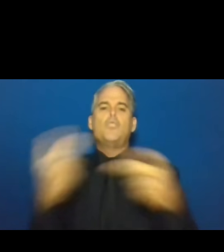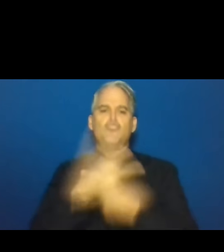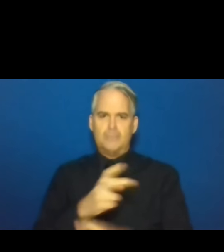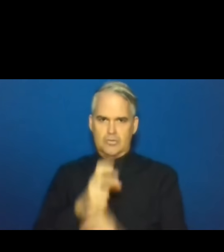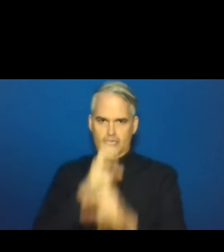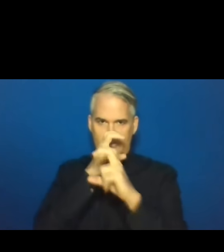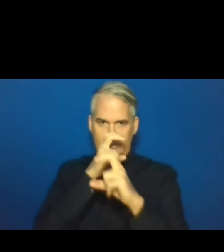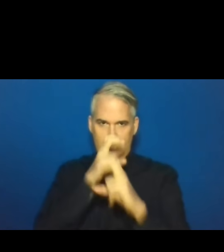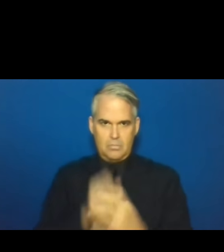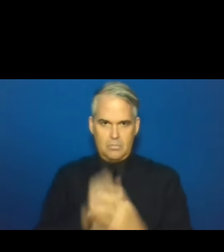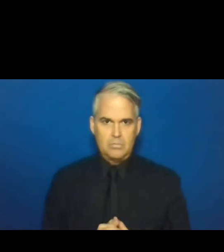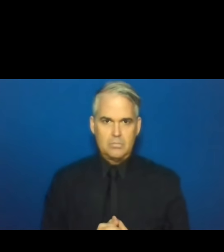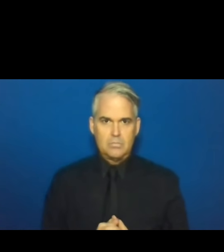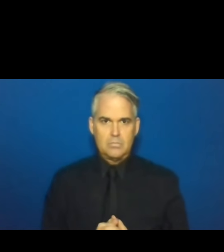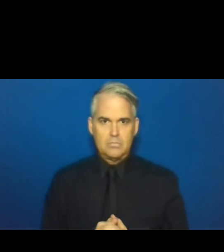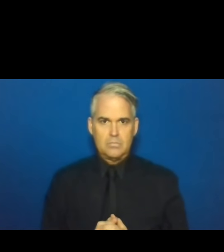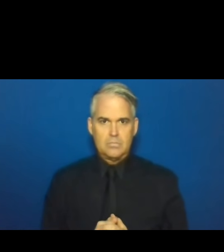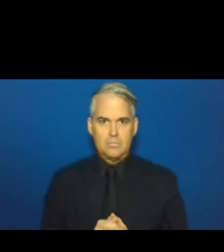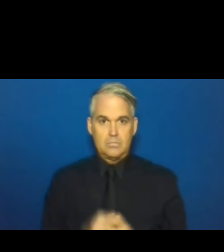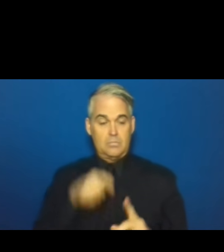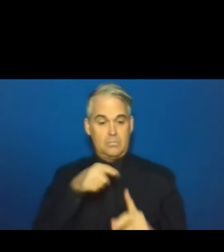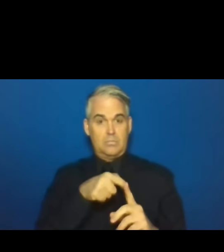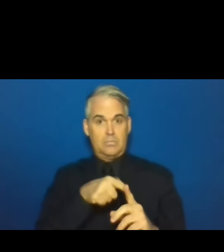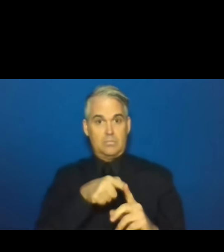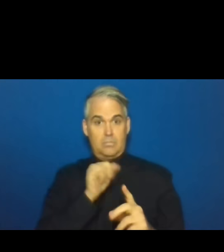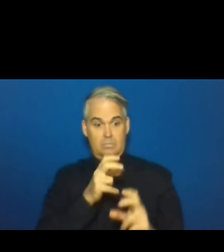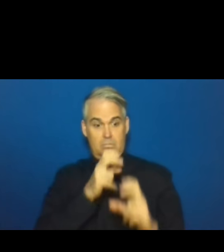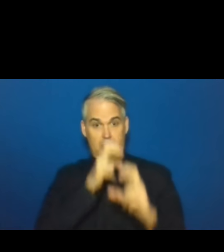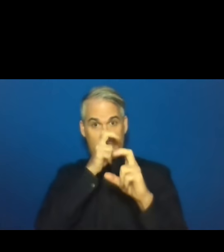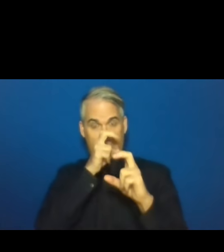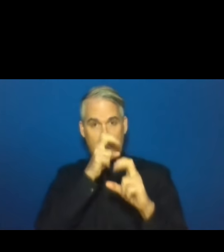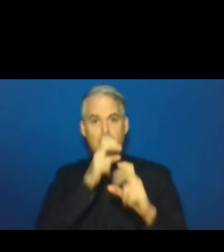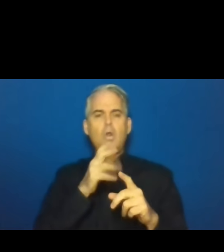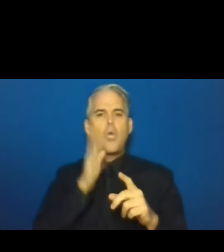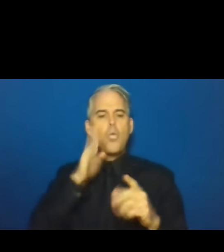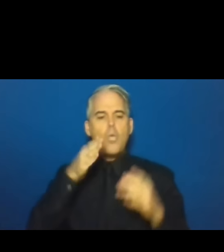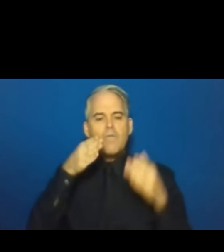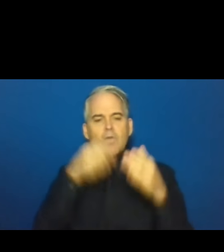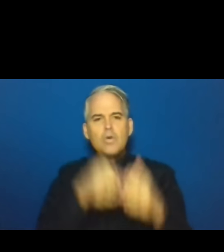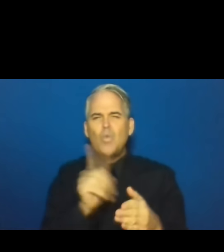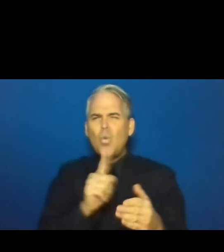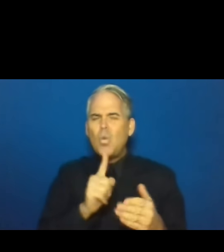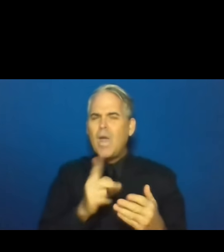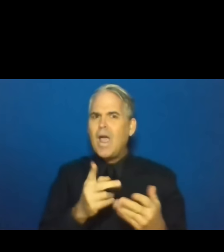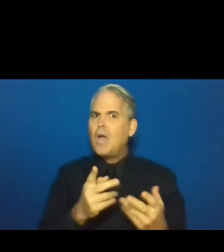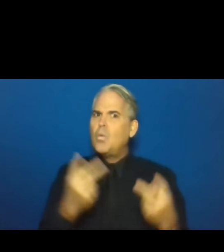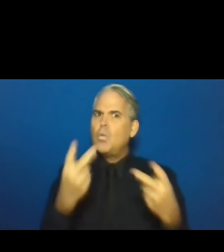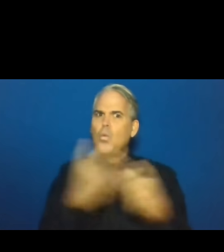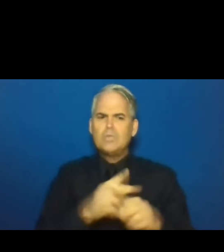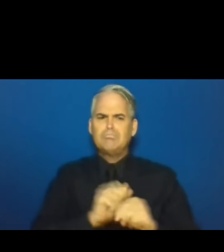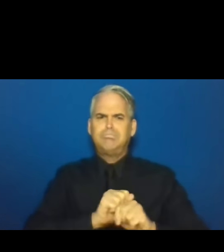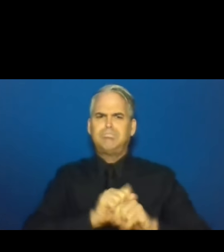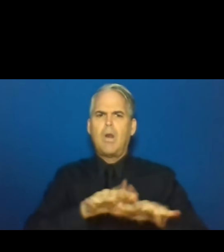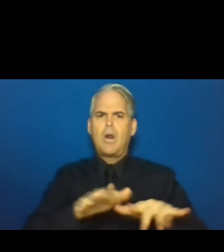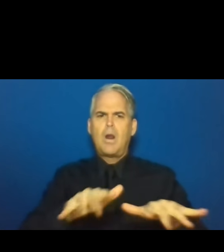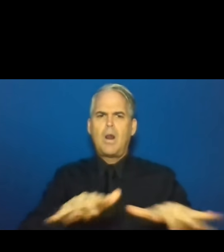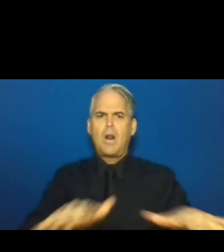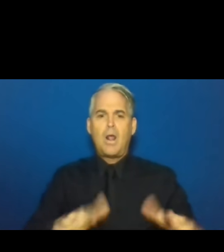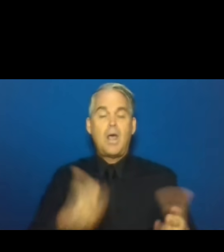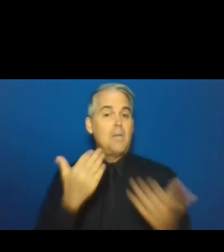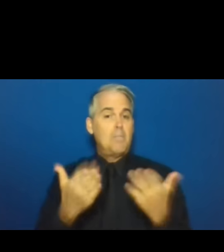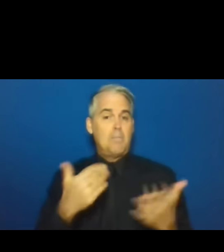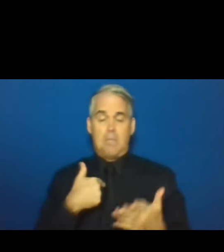Stronger actions will be targeted at high-risk settings and may include the prohibition of indoor dining and